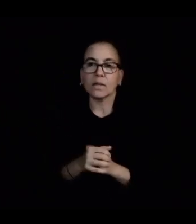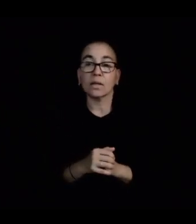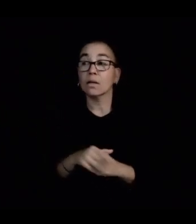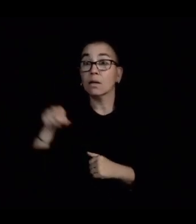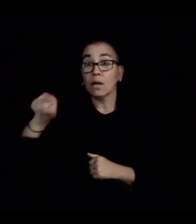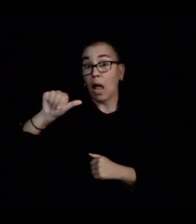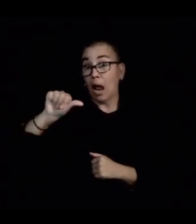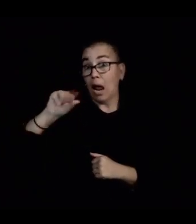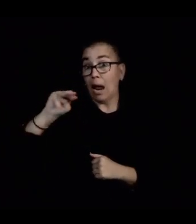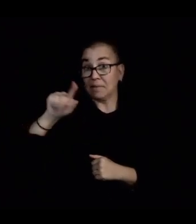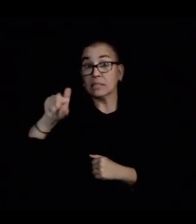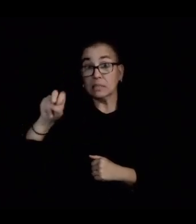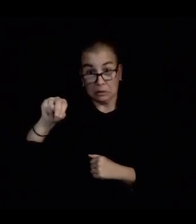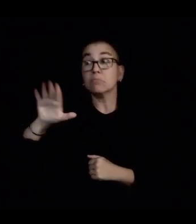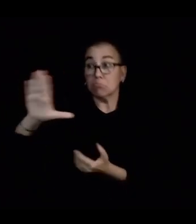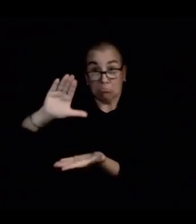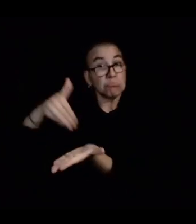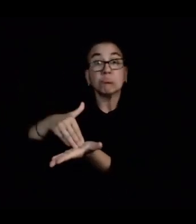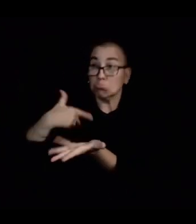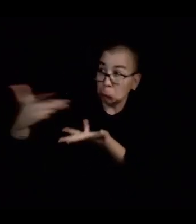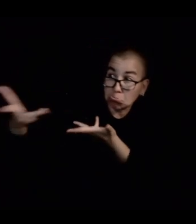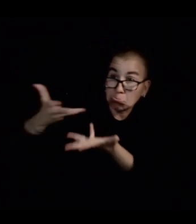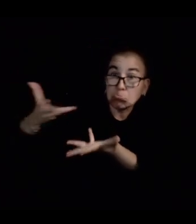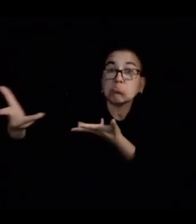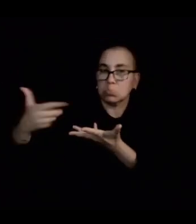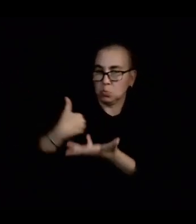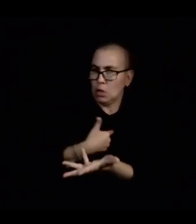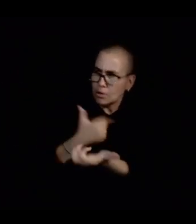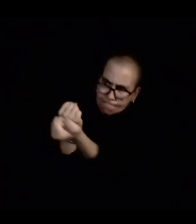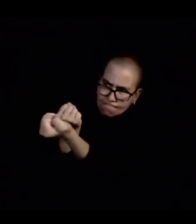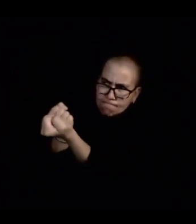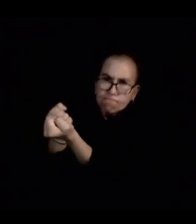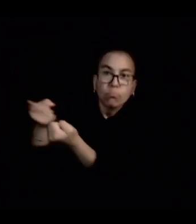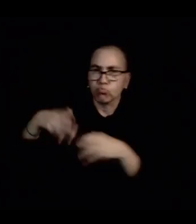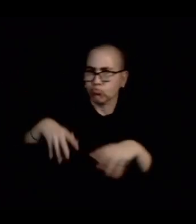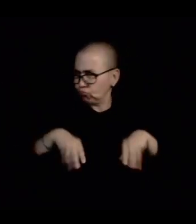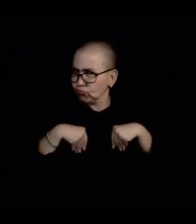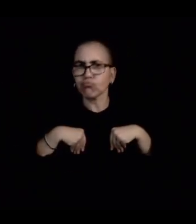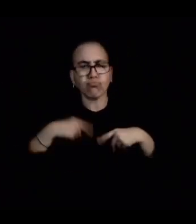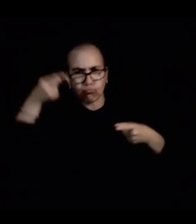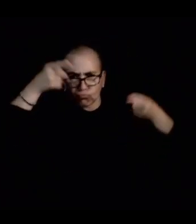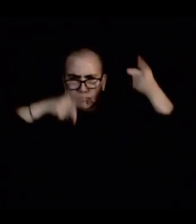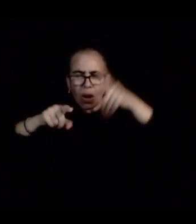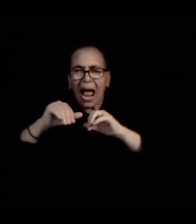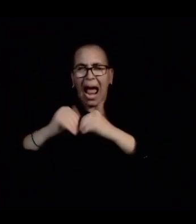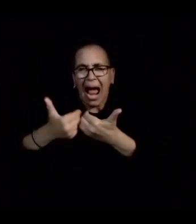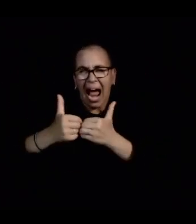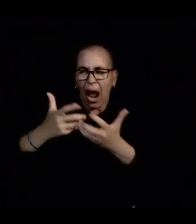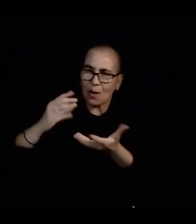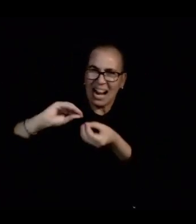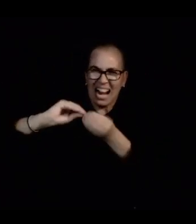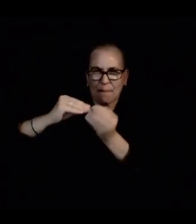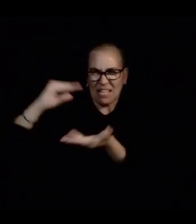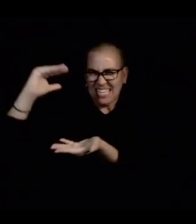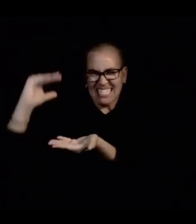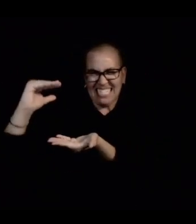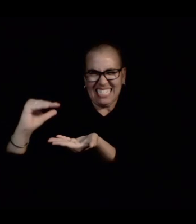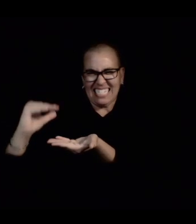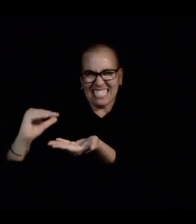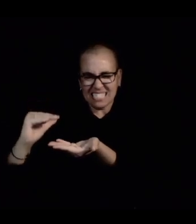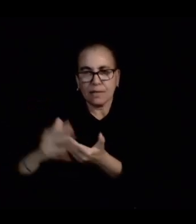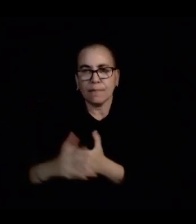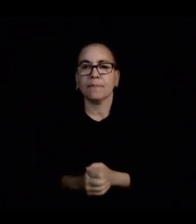in cases. But I will get the most recent numbers, and we can get that to you. Sure, that's much appreciated. Can you elaborate on what